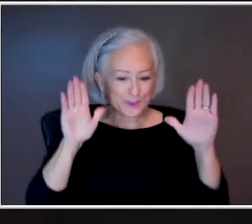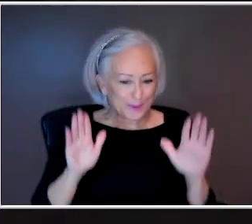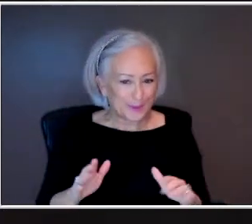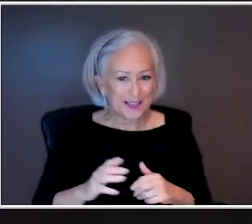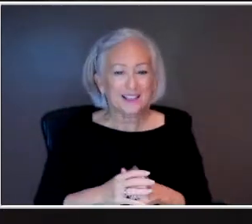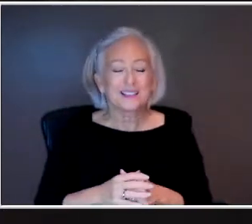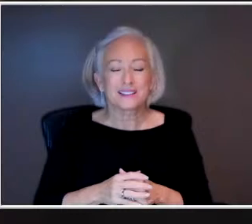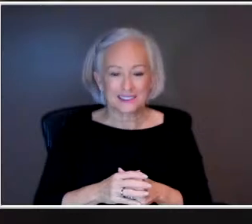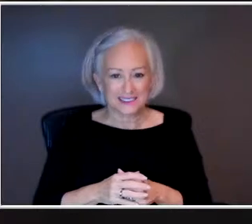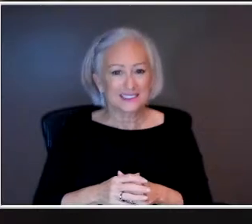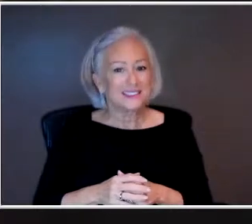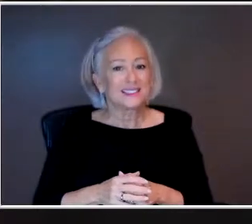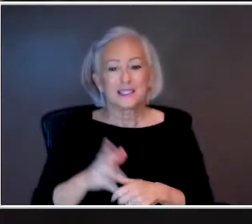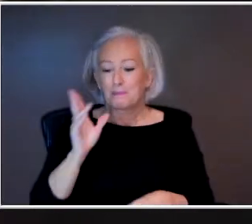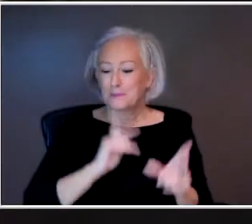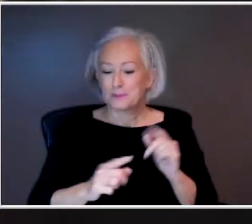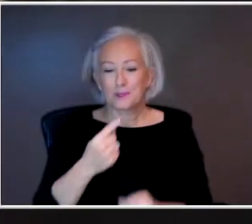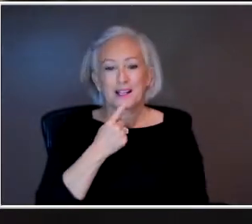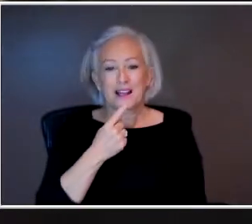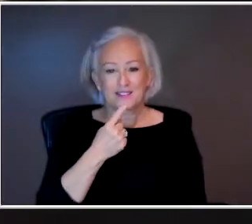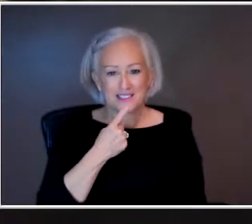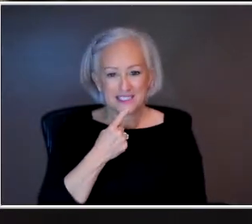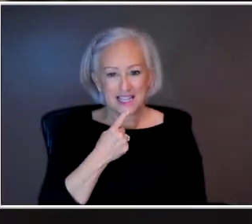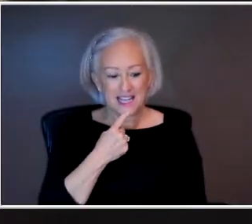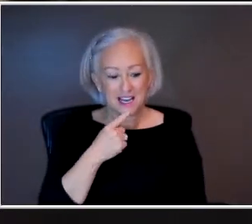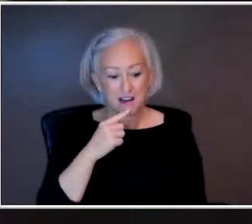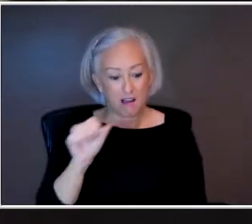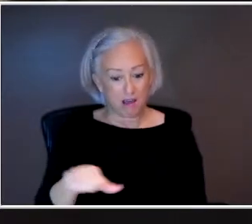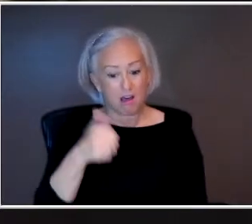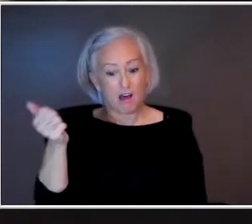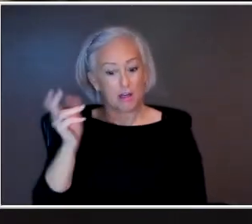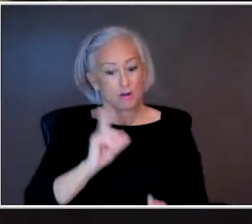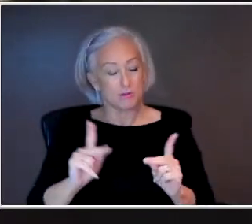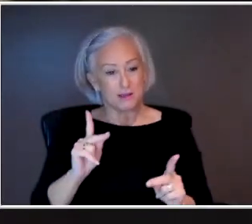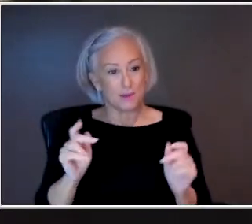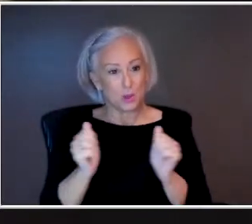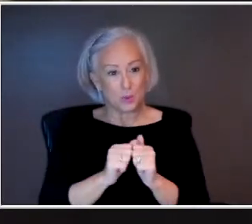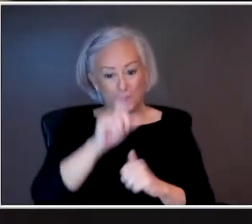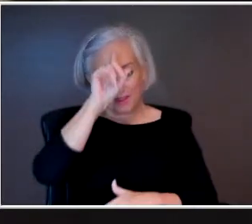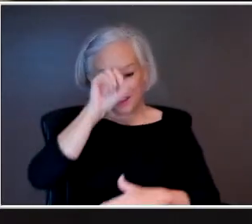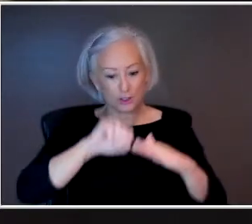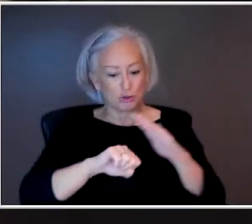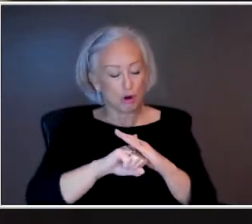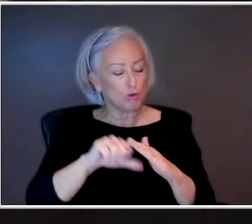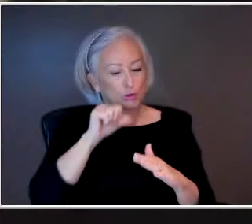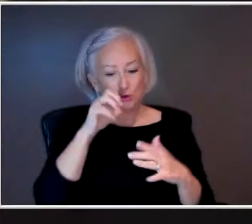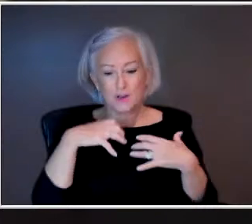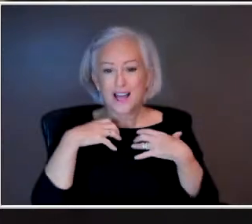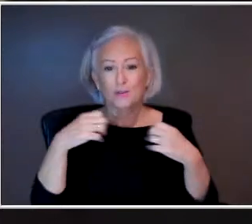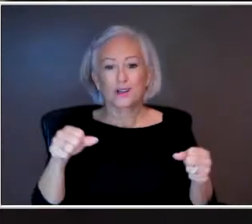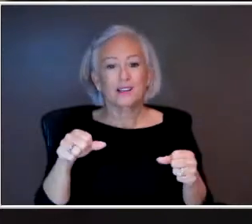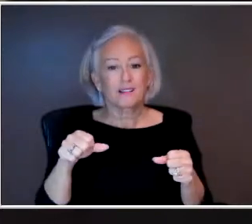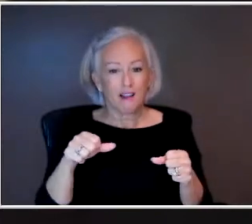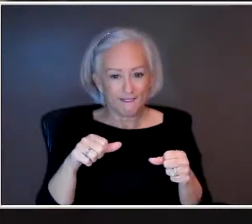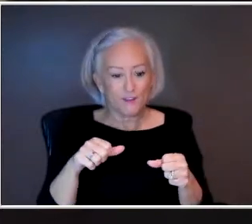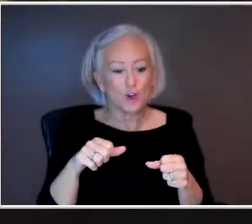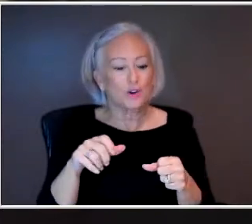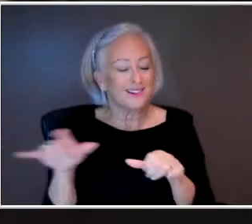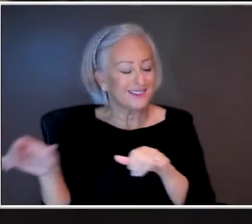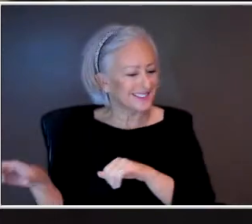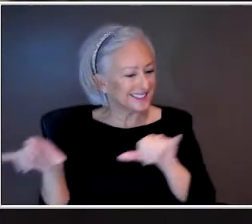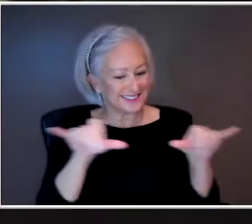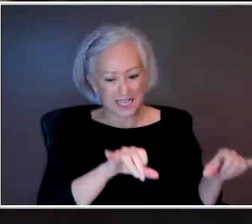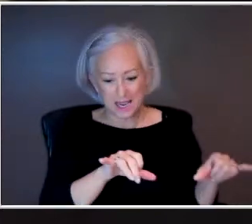that people who've had a stroke don't recover as well as he has, especially at the amount of time that he's